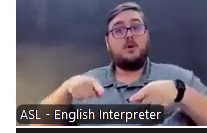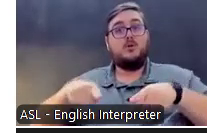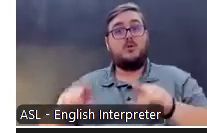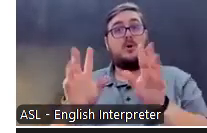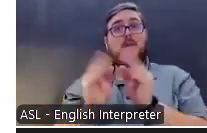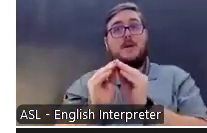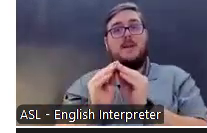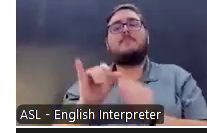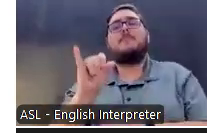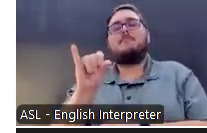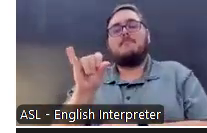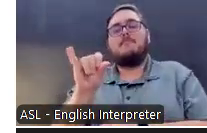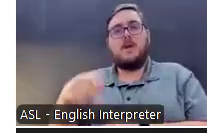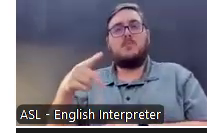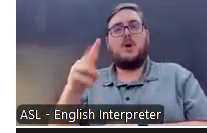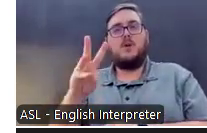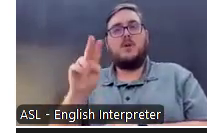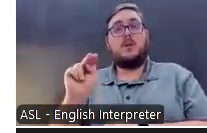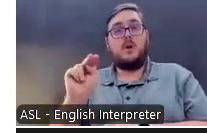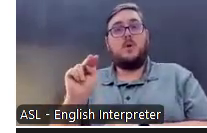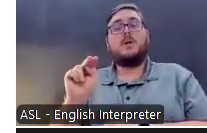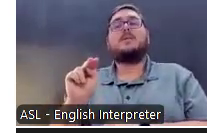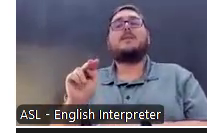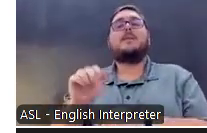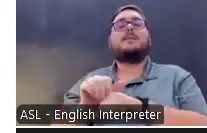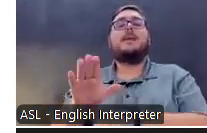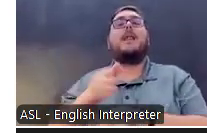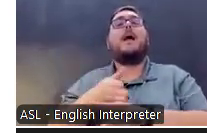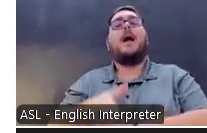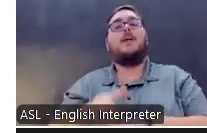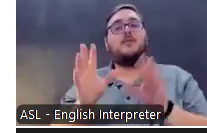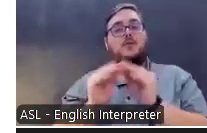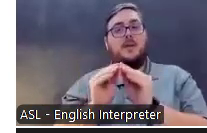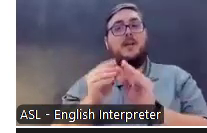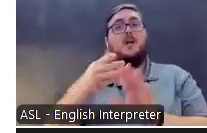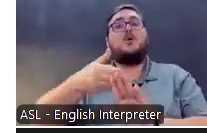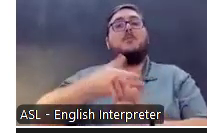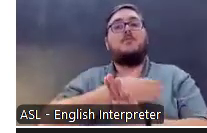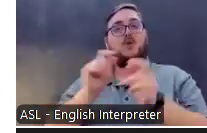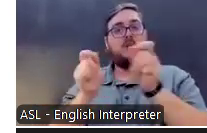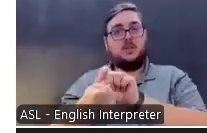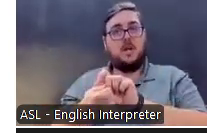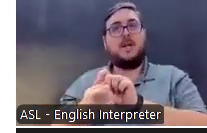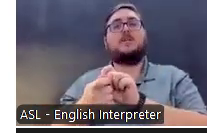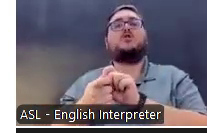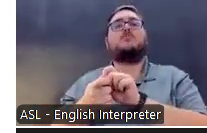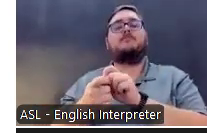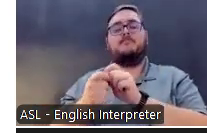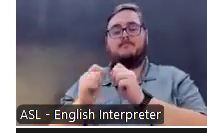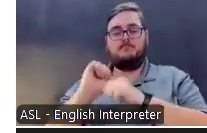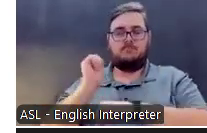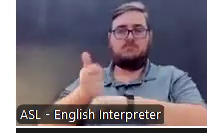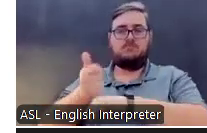but before the change takes place. This is to give parents time to consider the change before it's implemented by the school